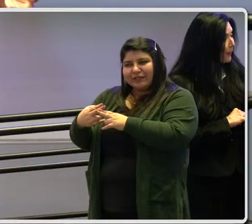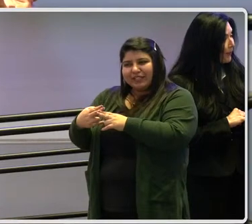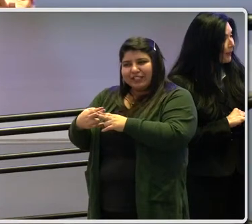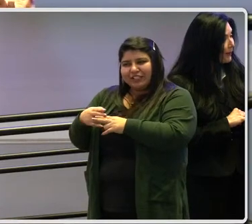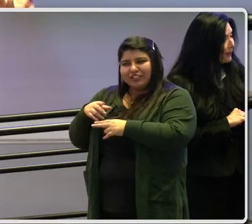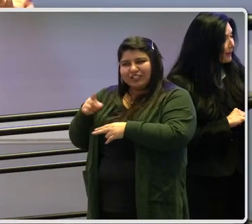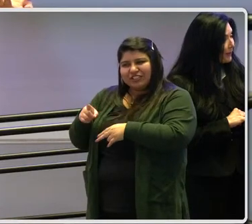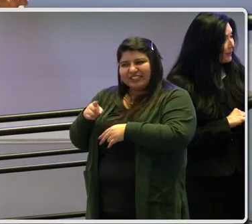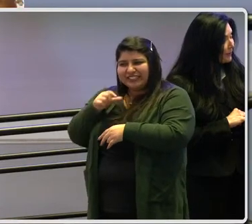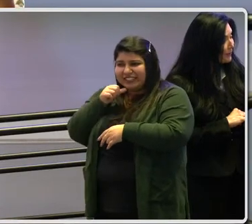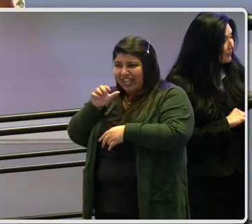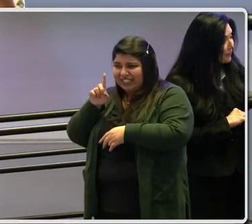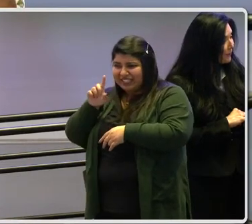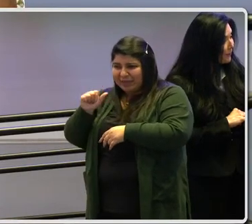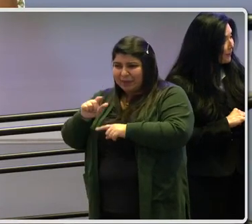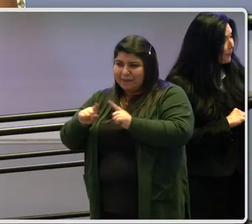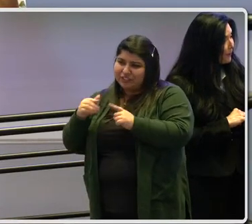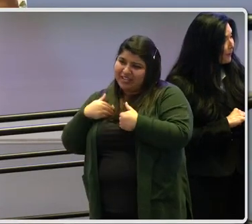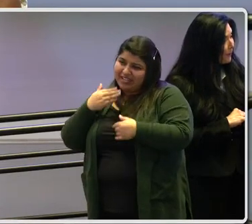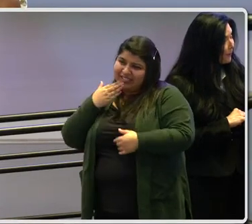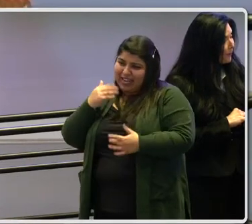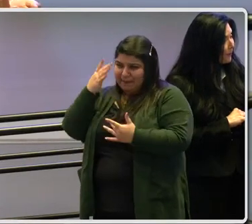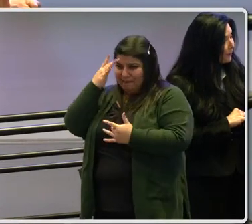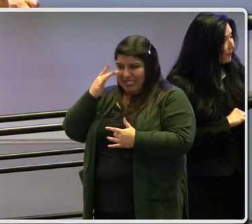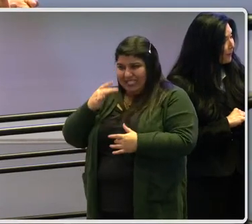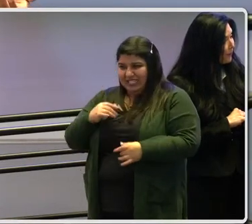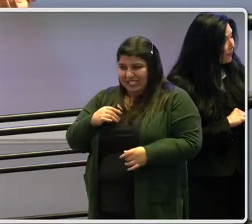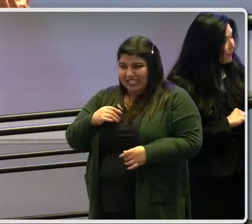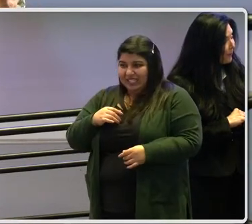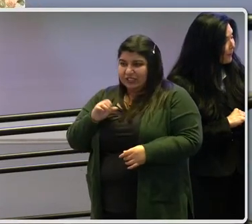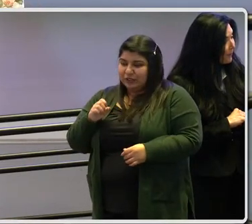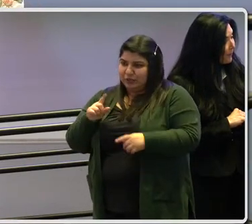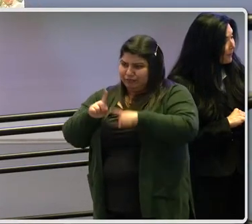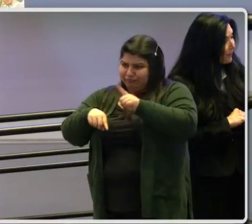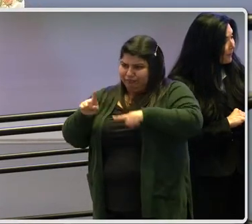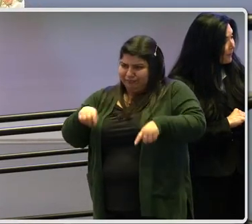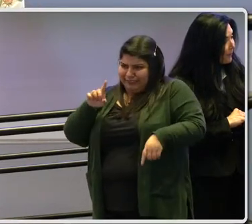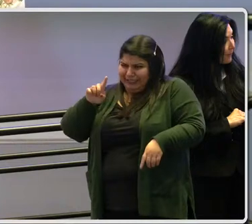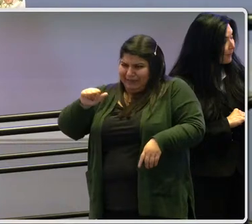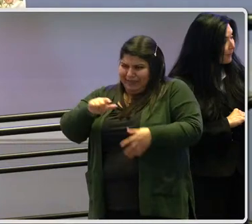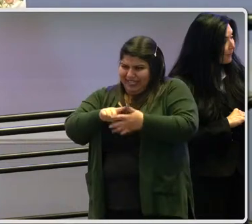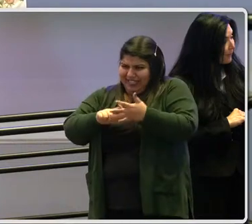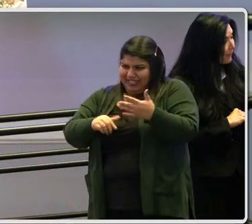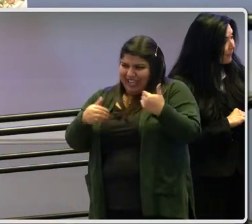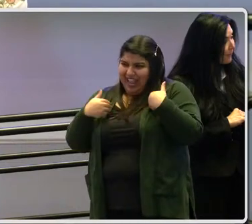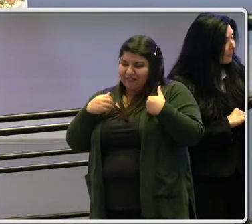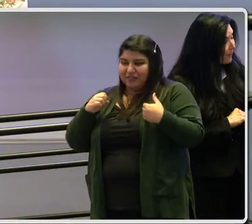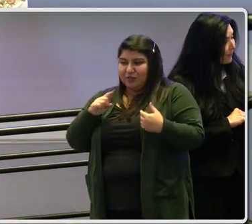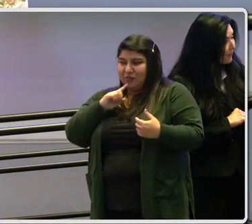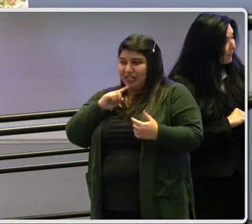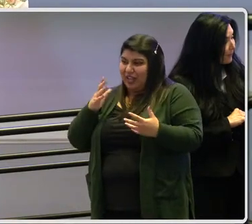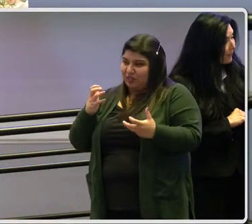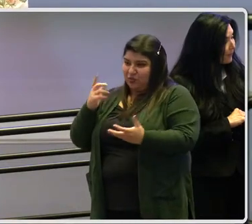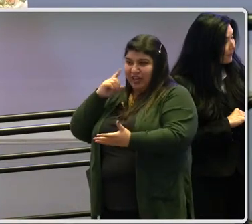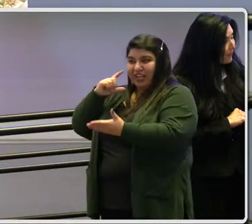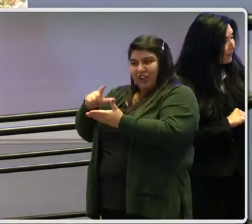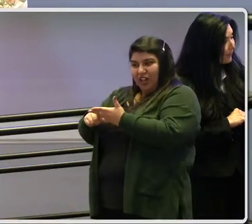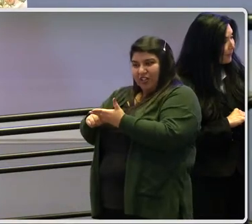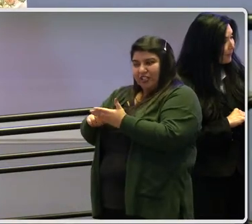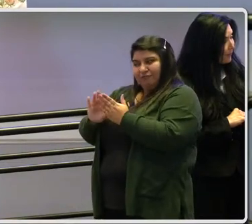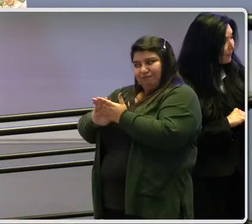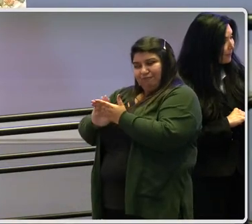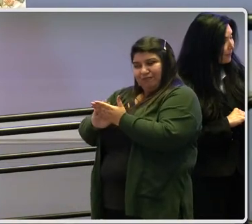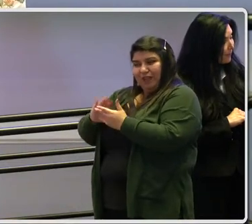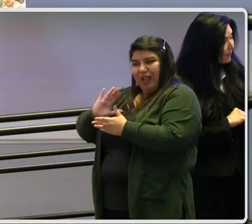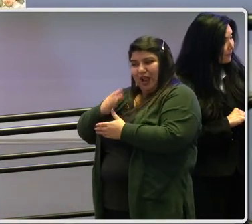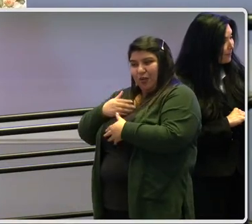does have diabetes. It's just that, like, we encompass very different elements of disability, and so I would very much like to acknowledge and cherish our